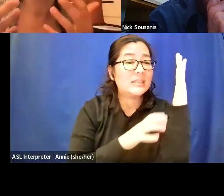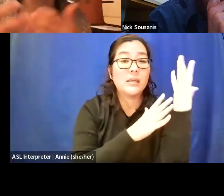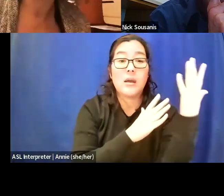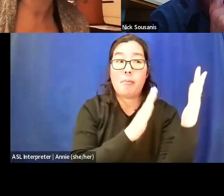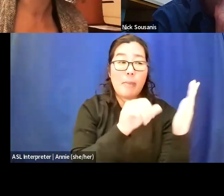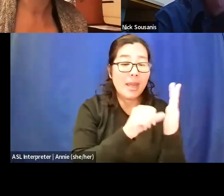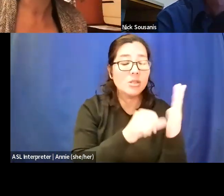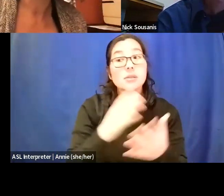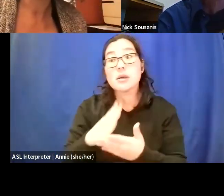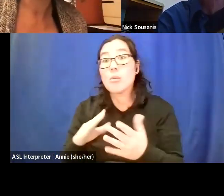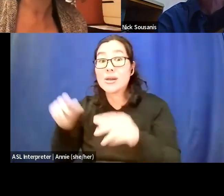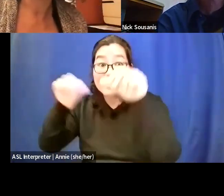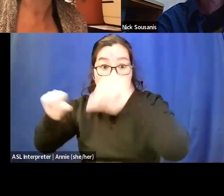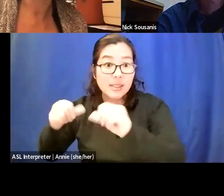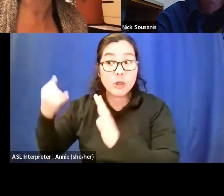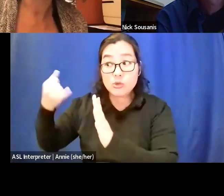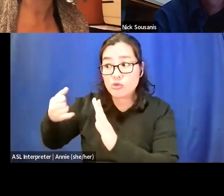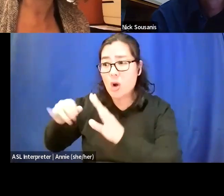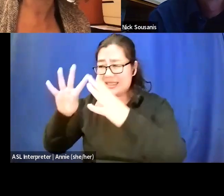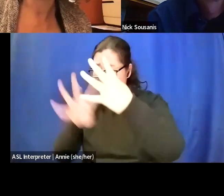and diagrams.